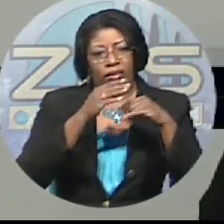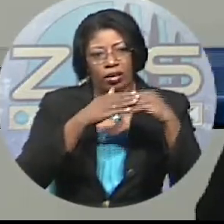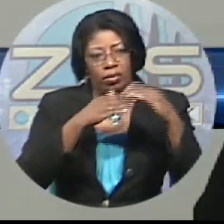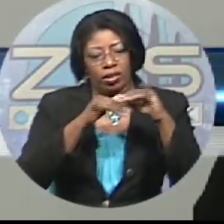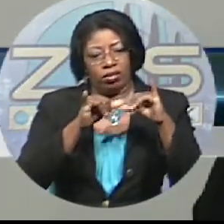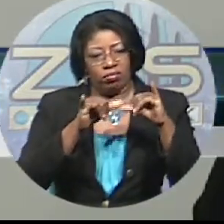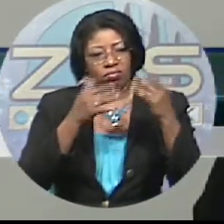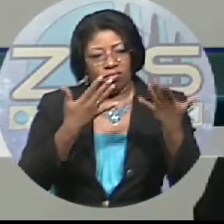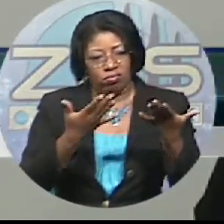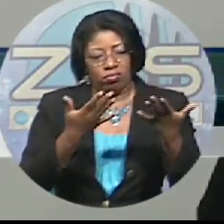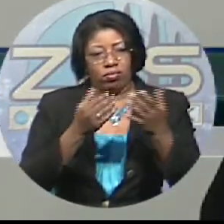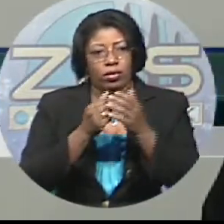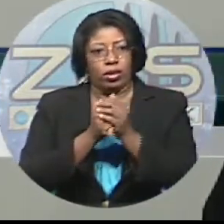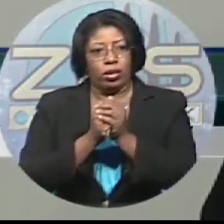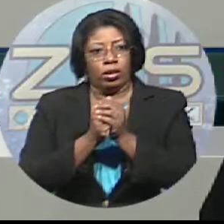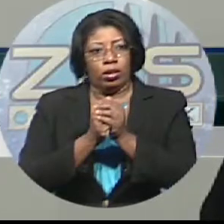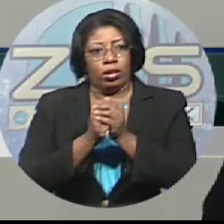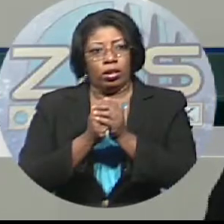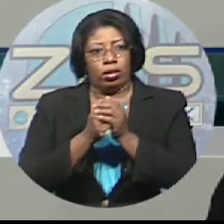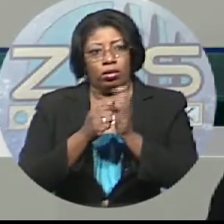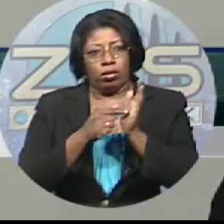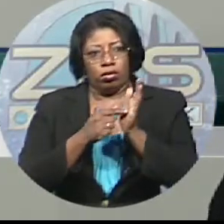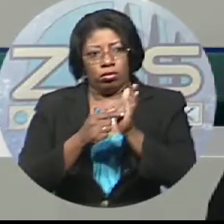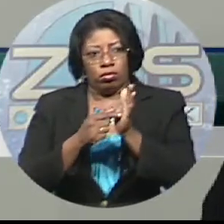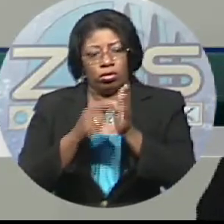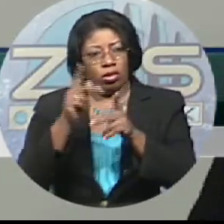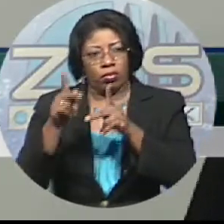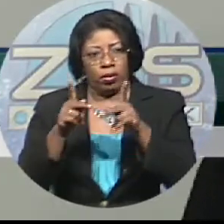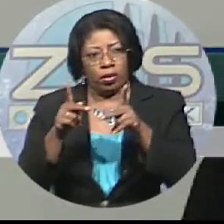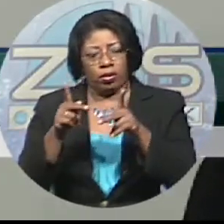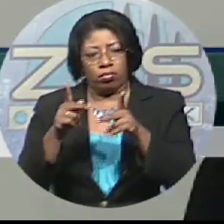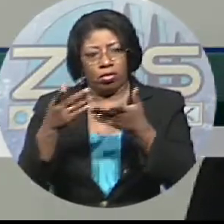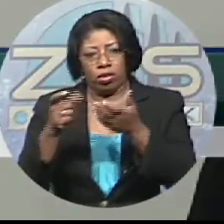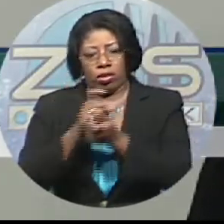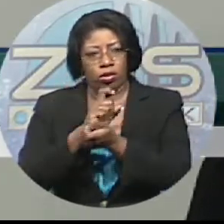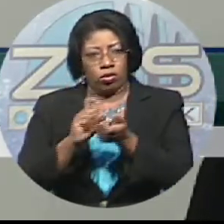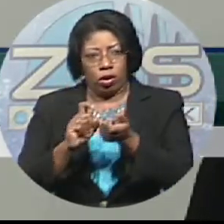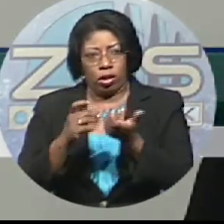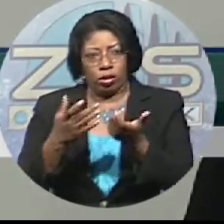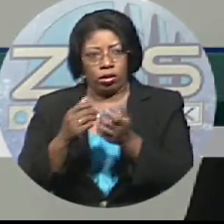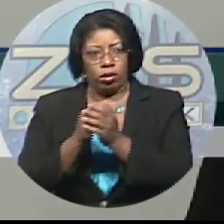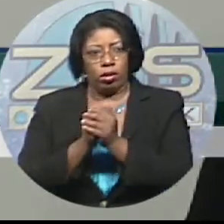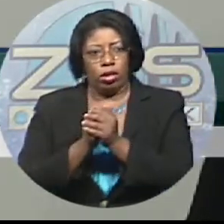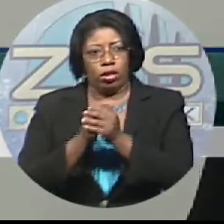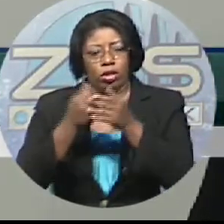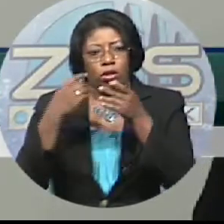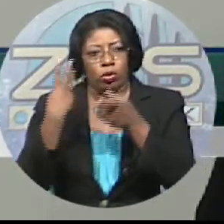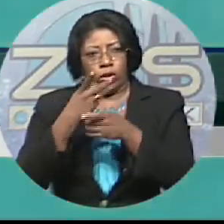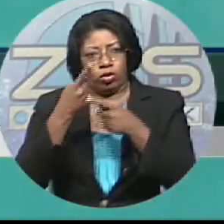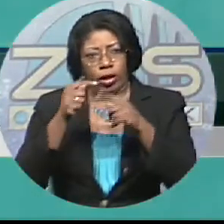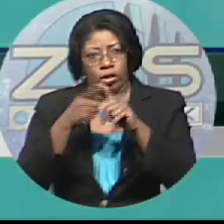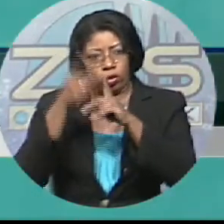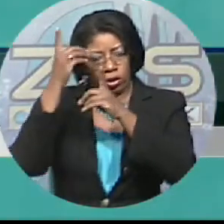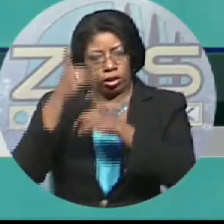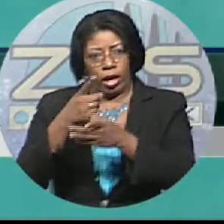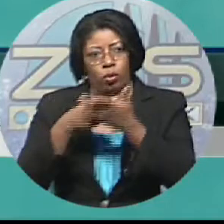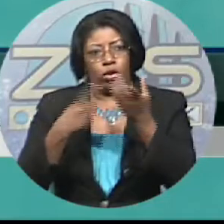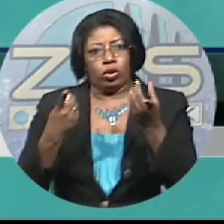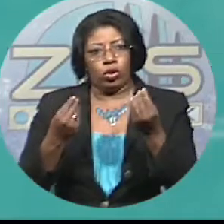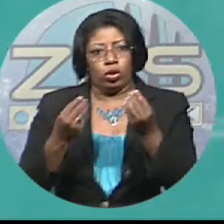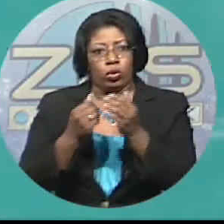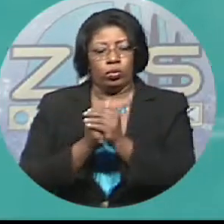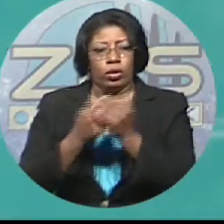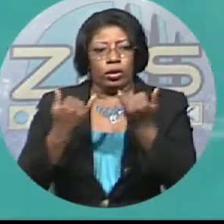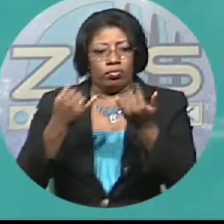be either covered or demolished. So we're trying to determine the best approach. From a